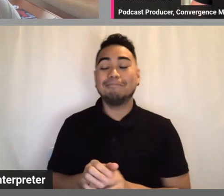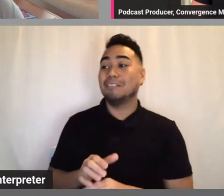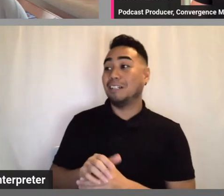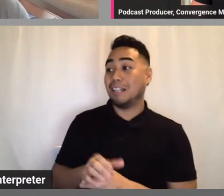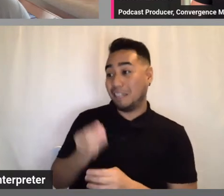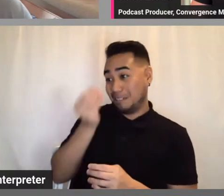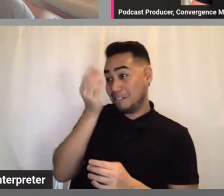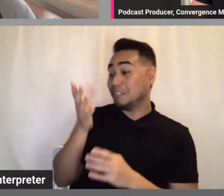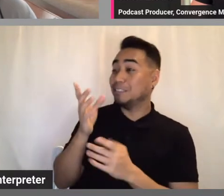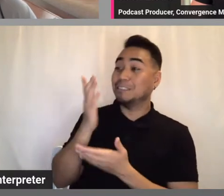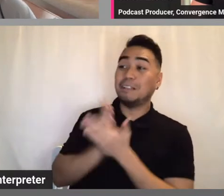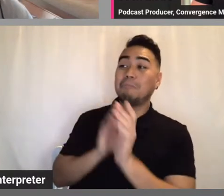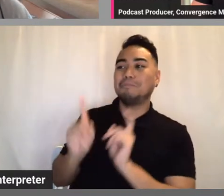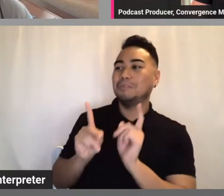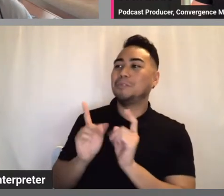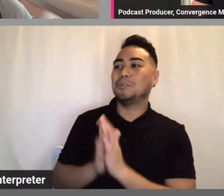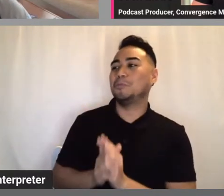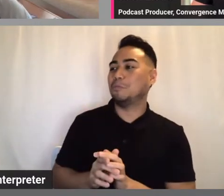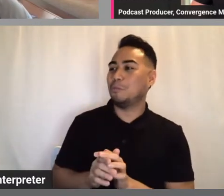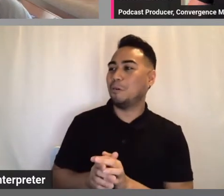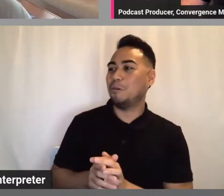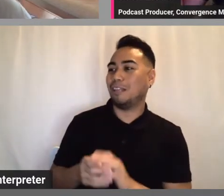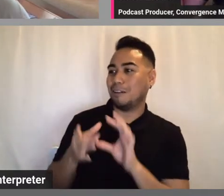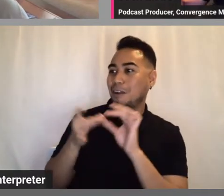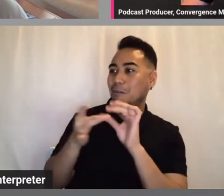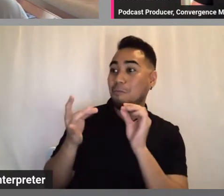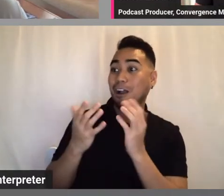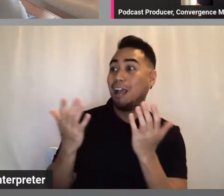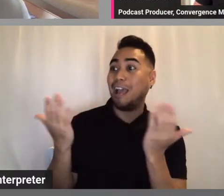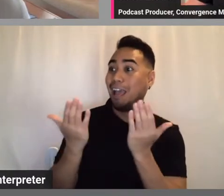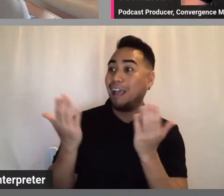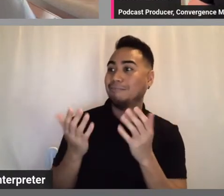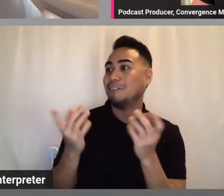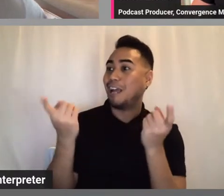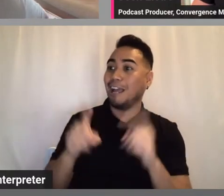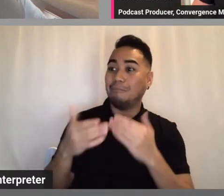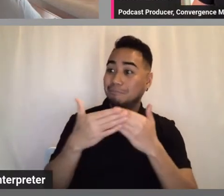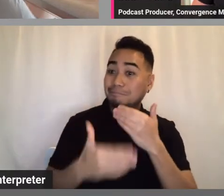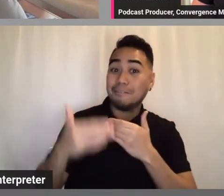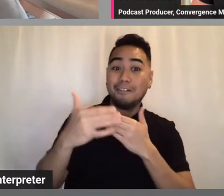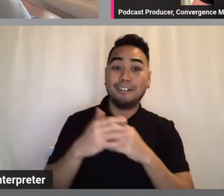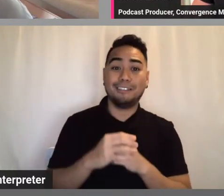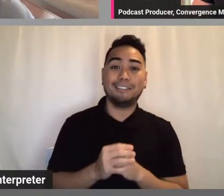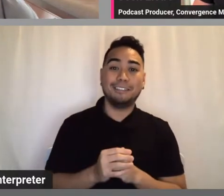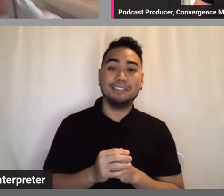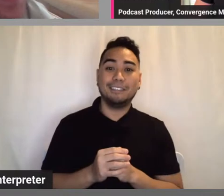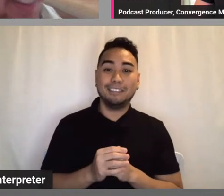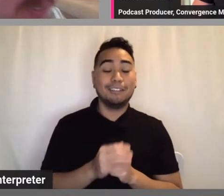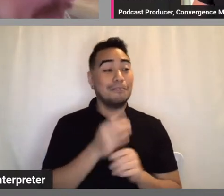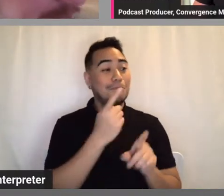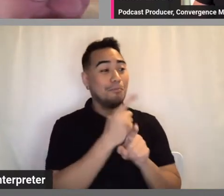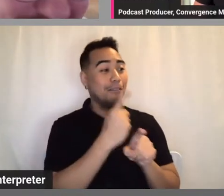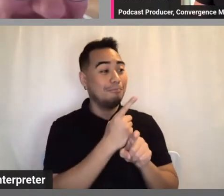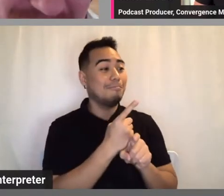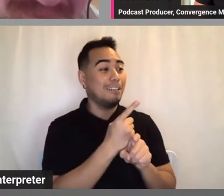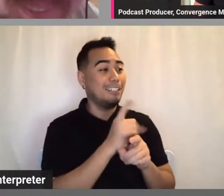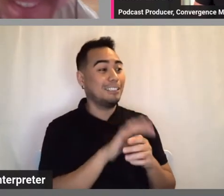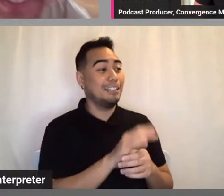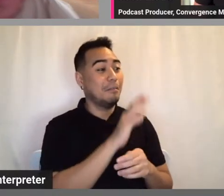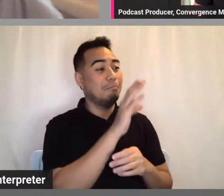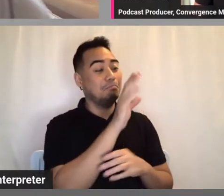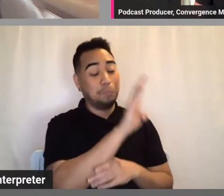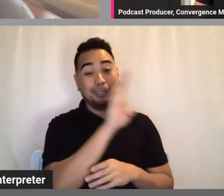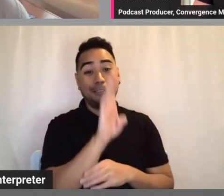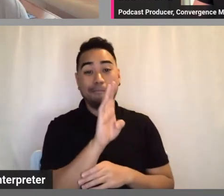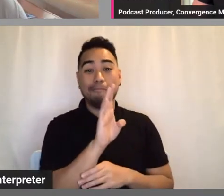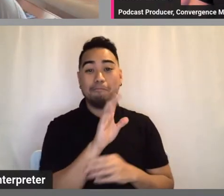I love. Yes, the like official quote unquote Block and Build podcast with Caden as host, me producing, is launching